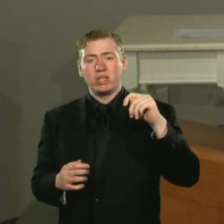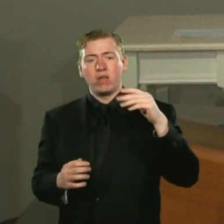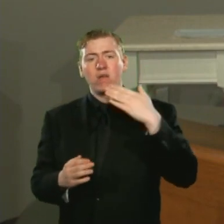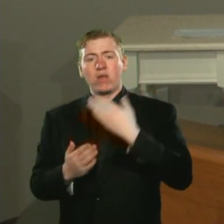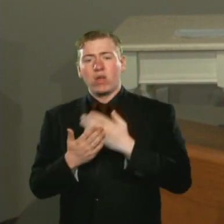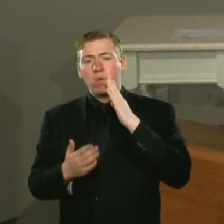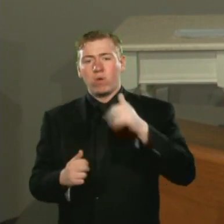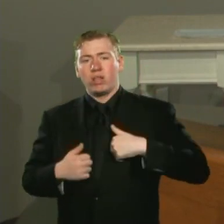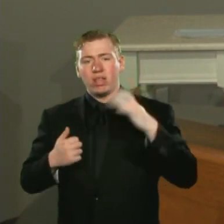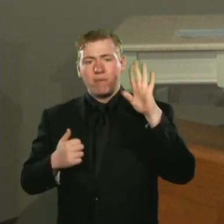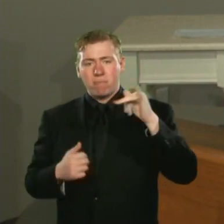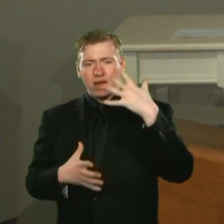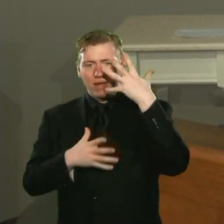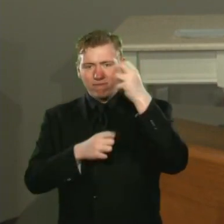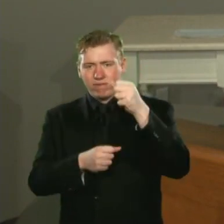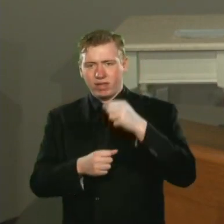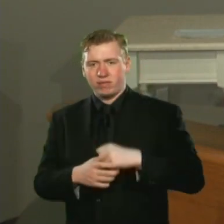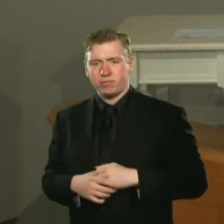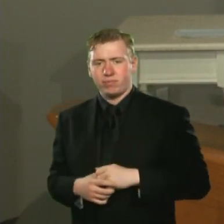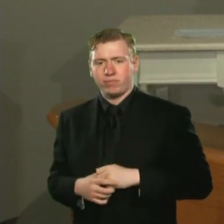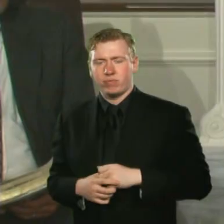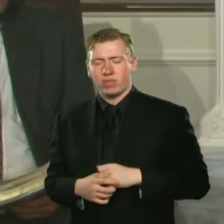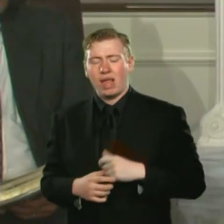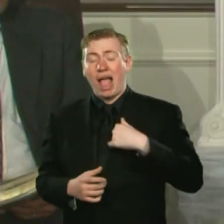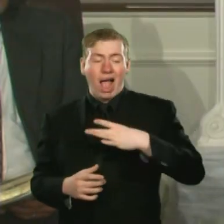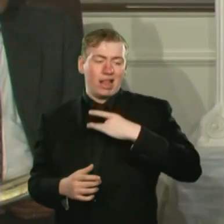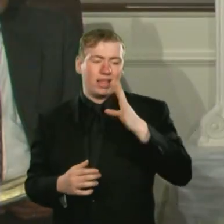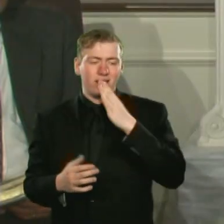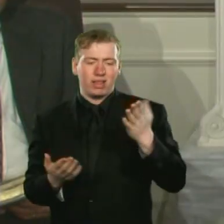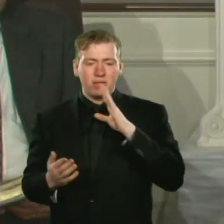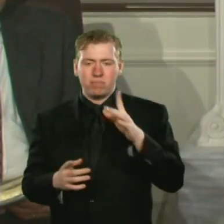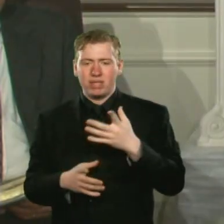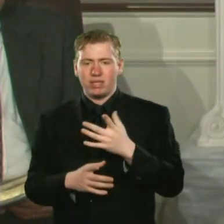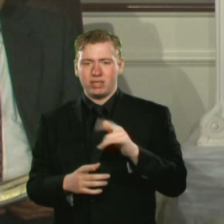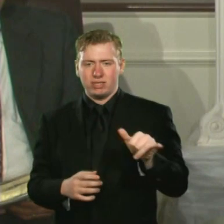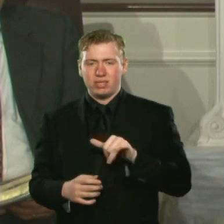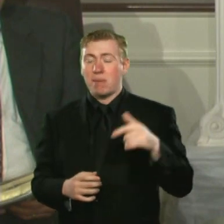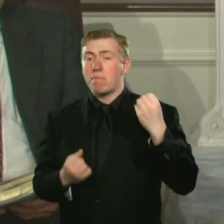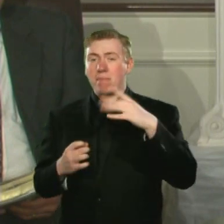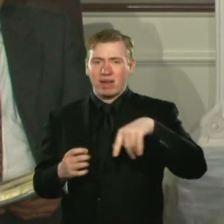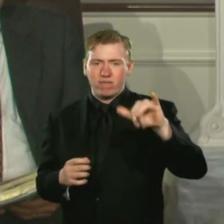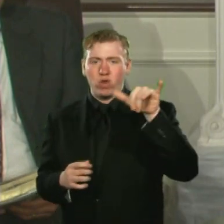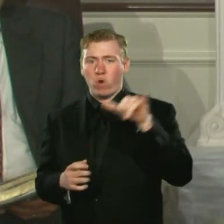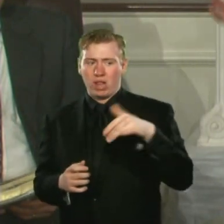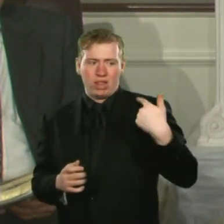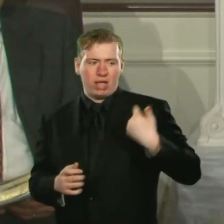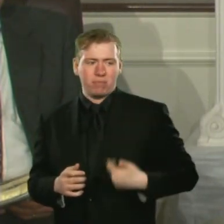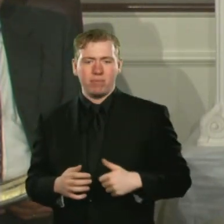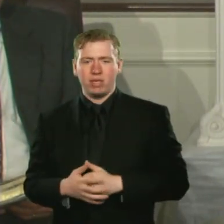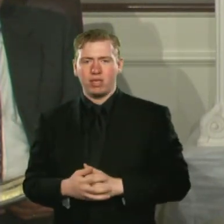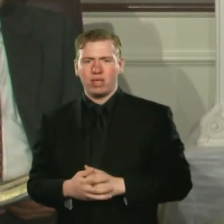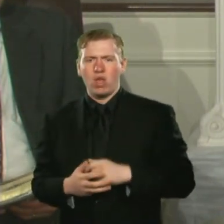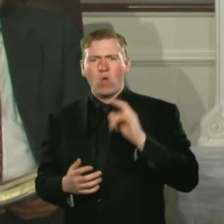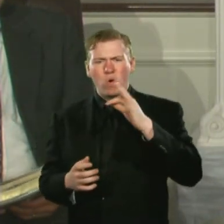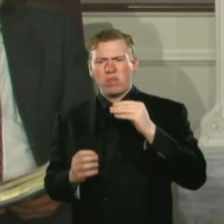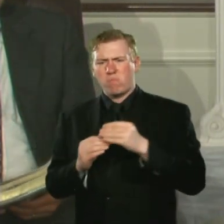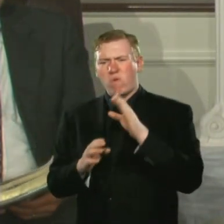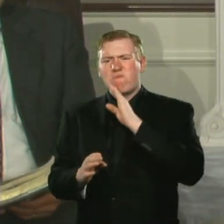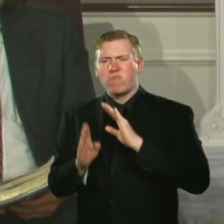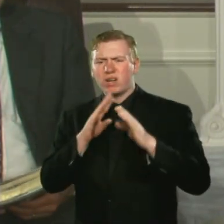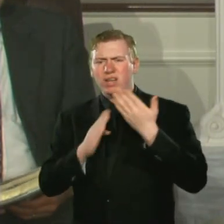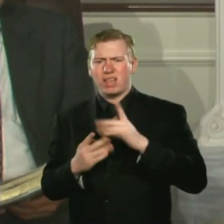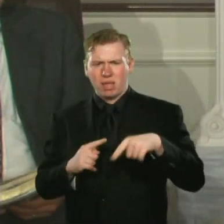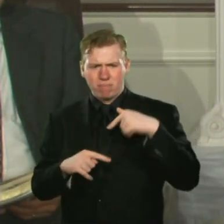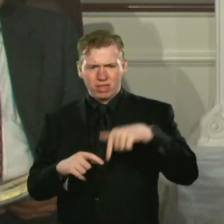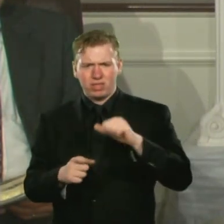by faith. I like things to be the same. Many of you are just like me. This one of the most frustrating things about this